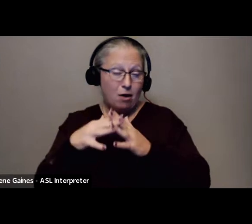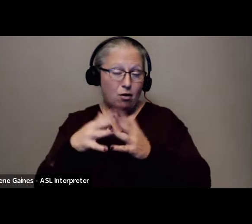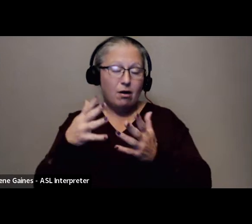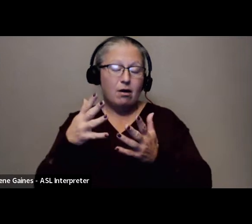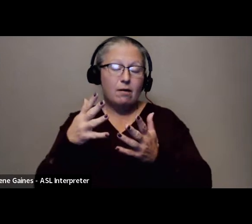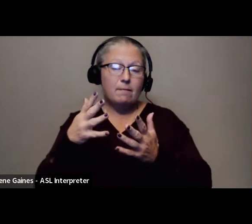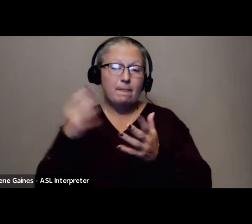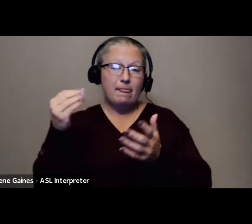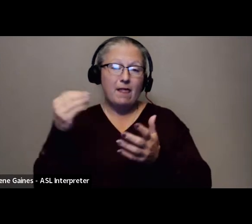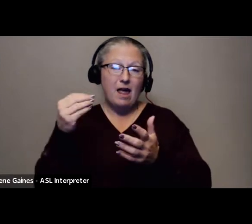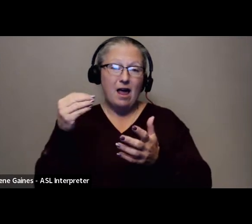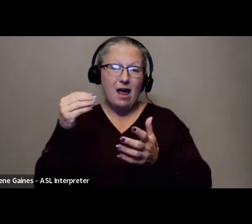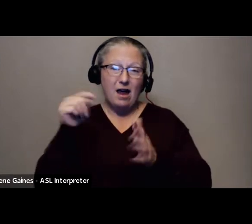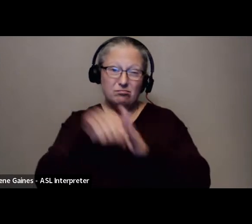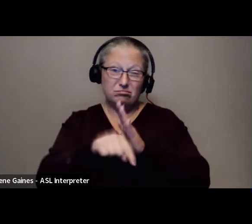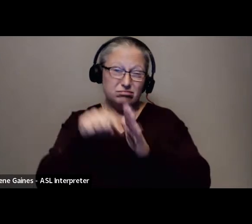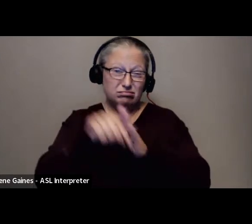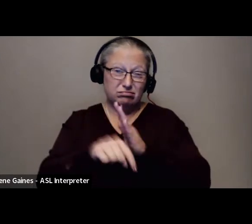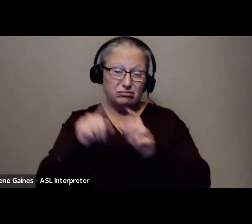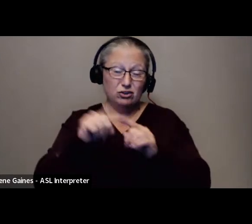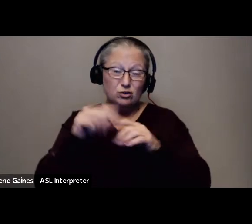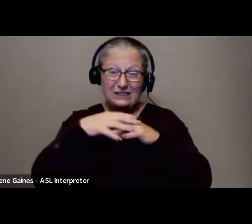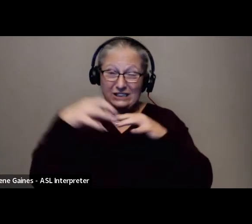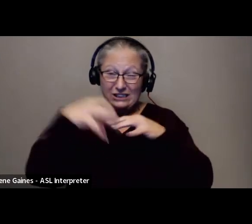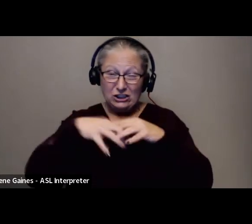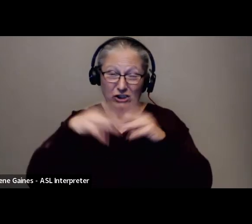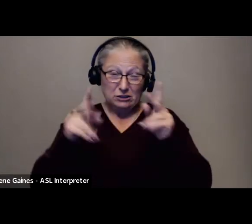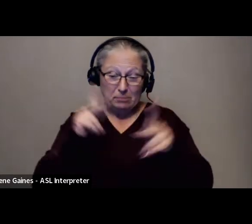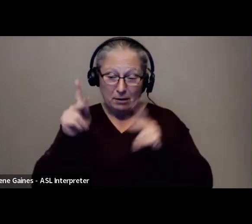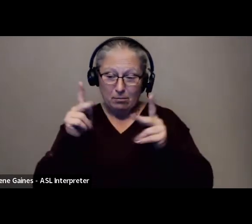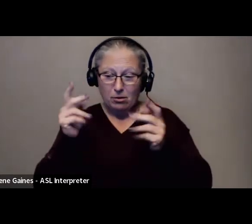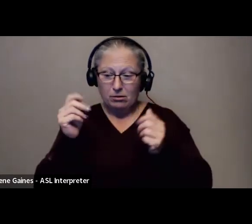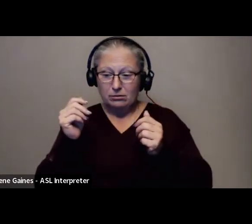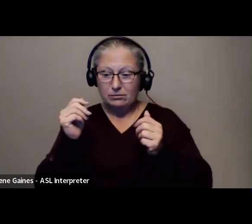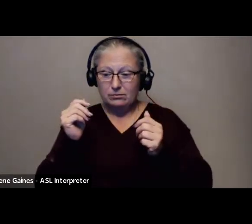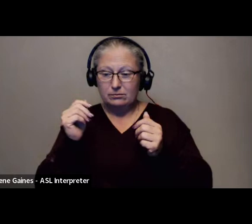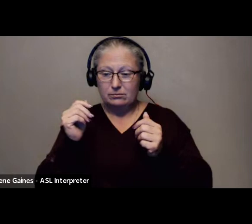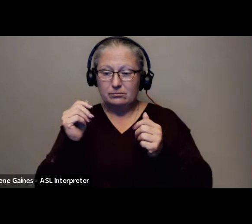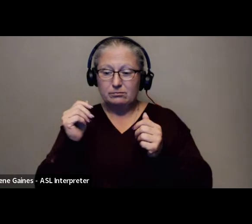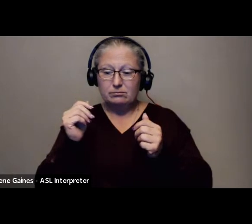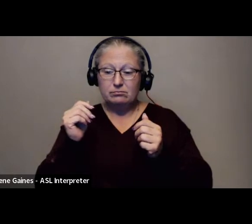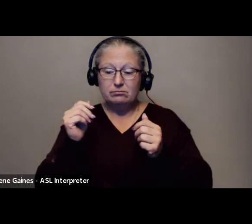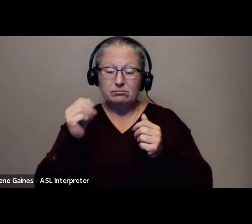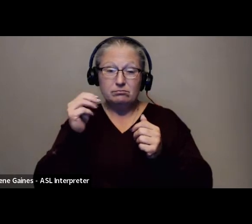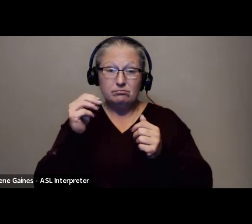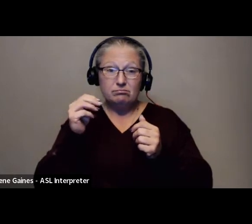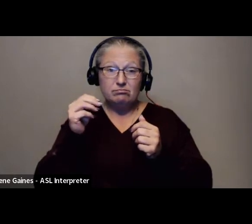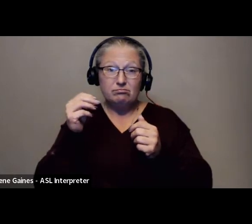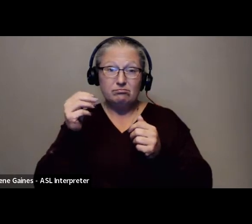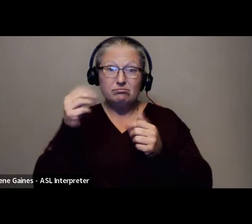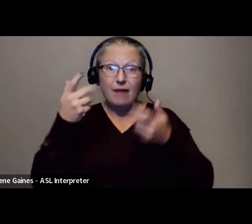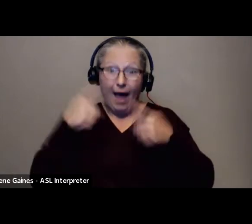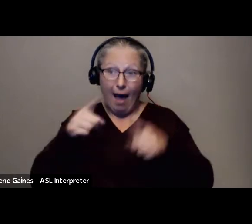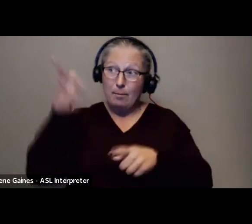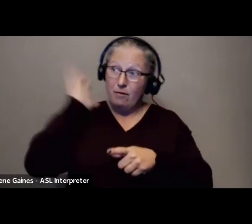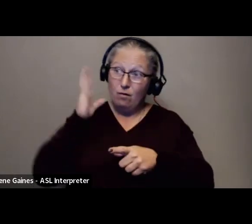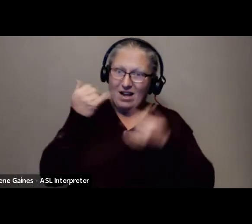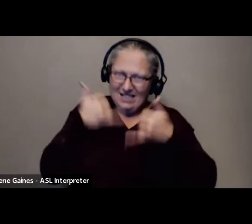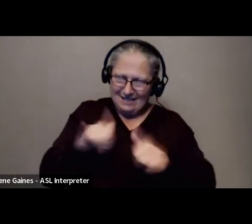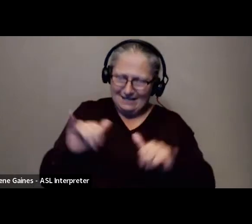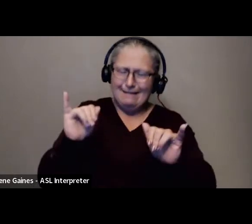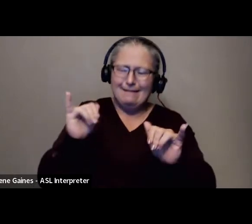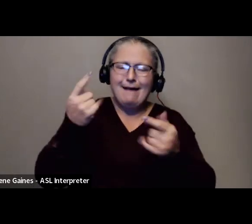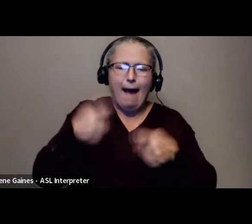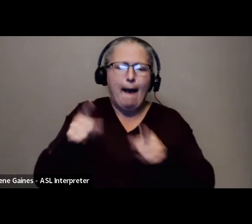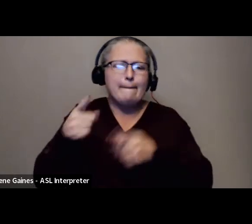the genocide that's happened to indigenous people, and that has happened and still happens. So